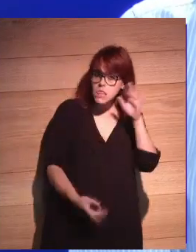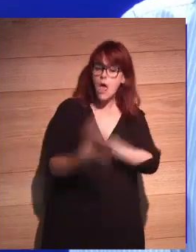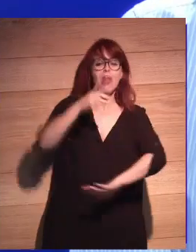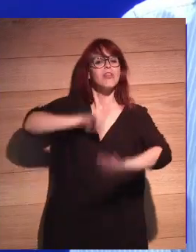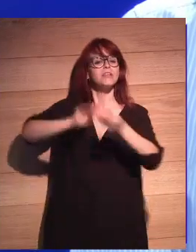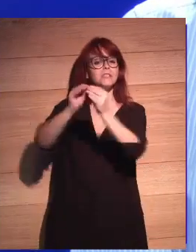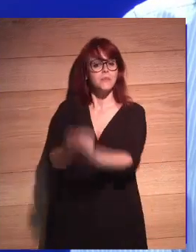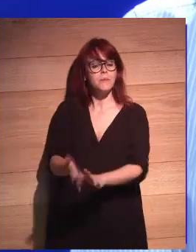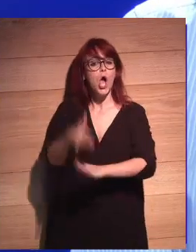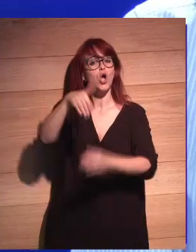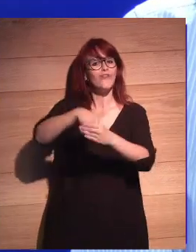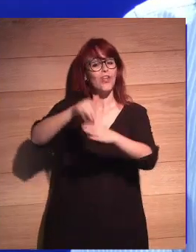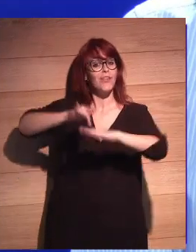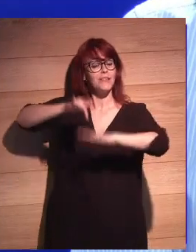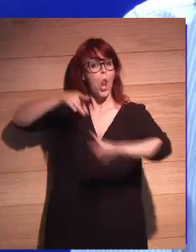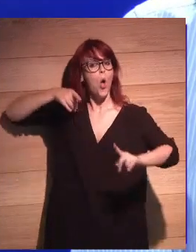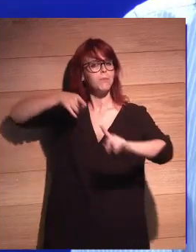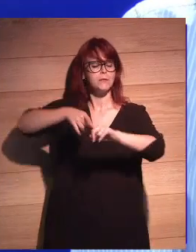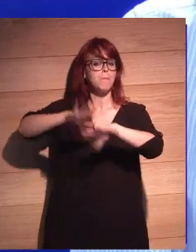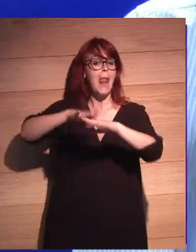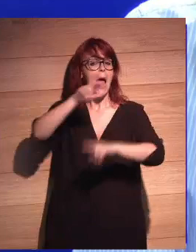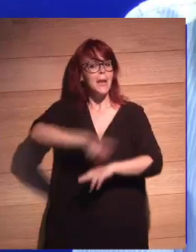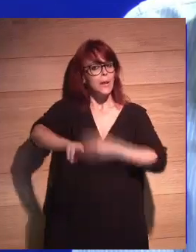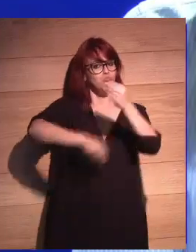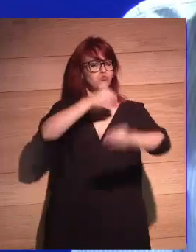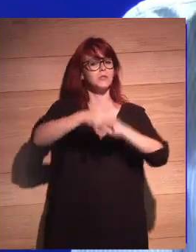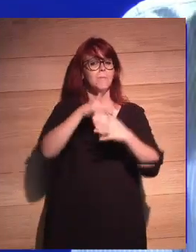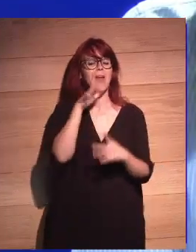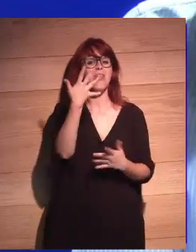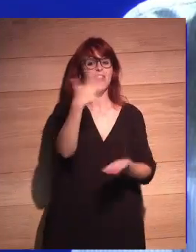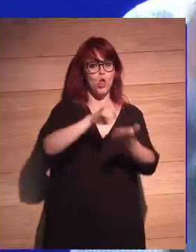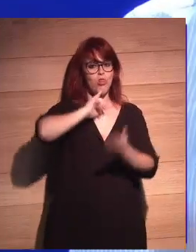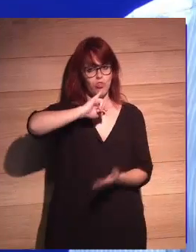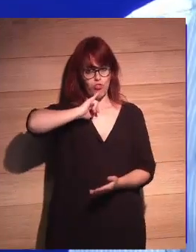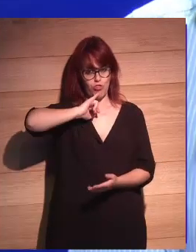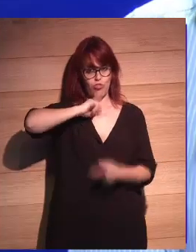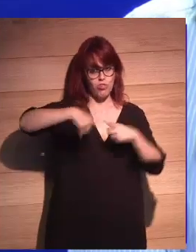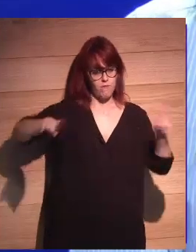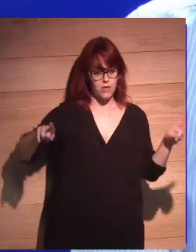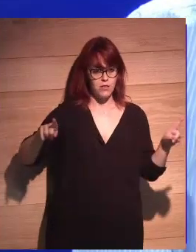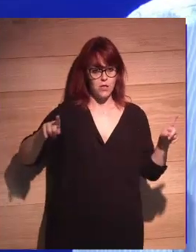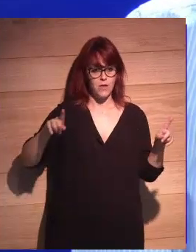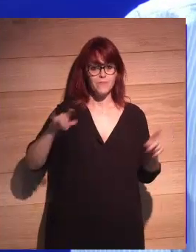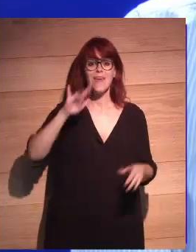to develop the concept of digital content so that it could be usable in 5 languages.